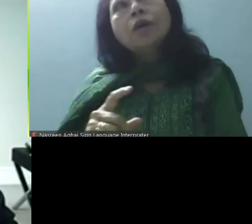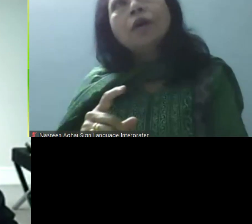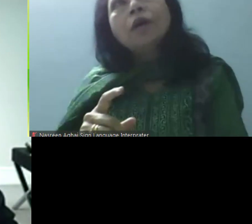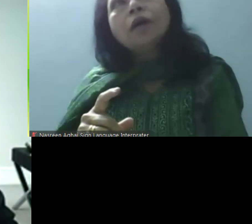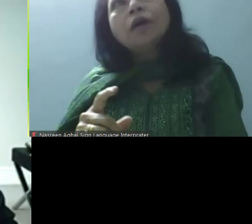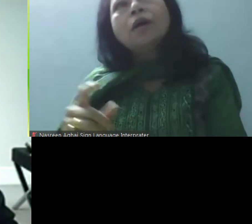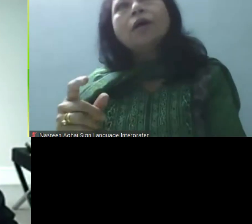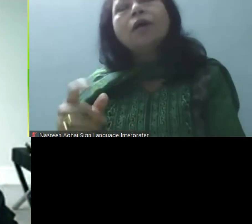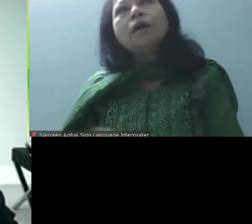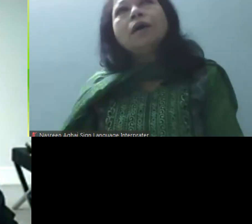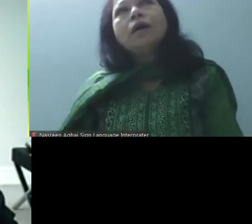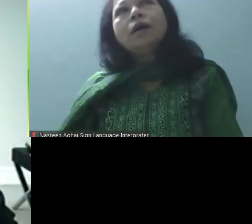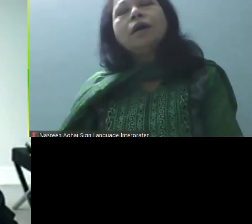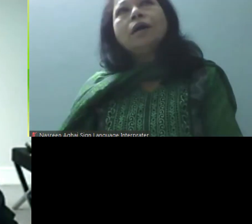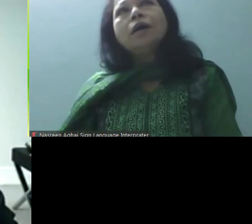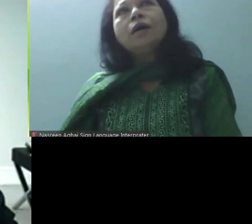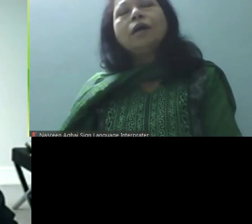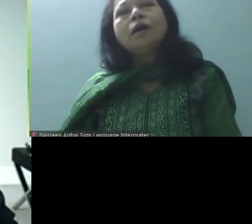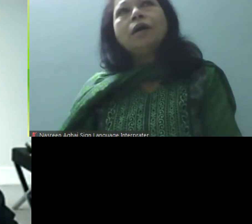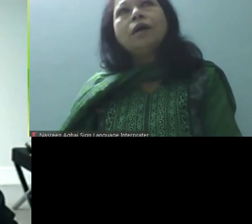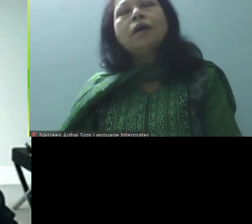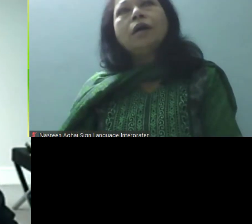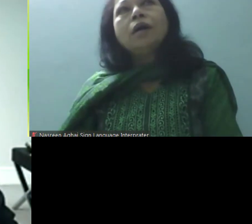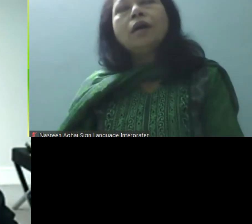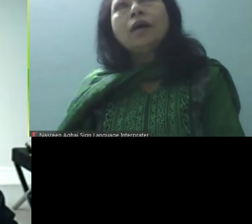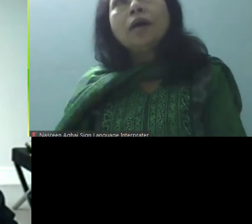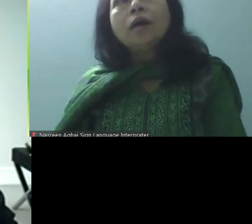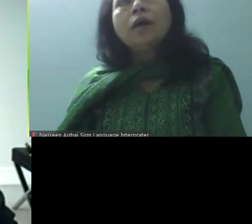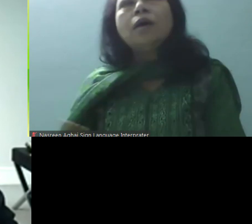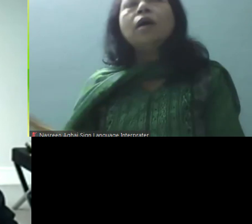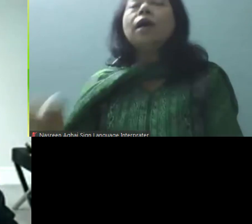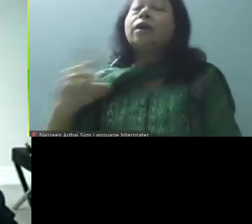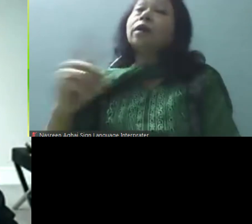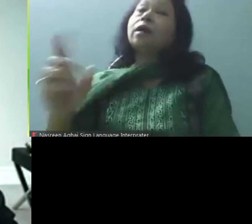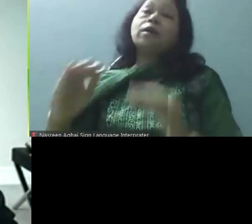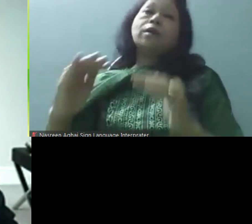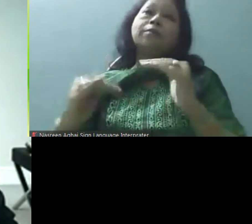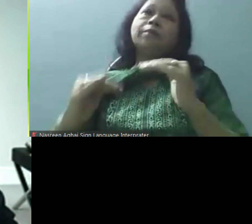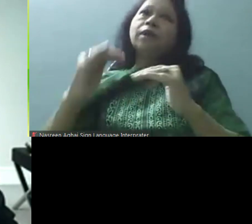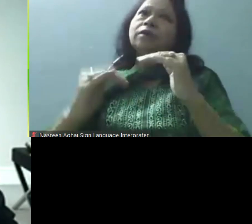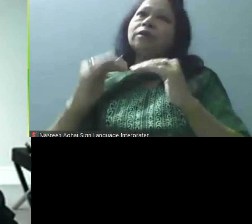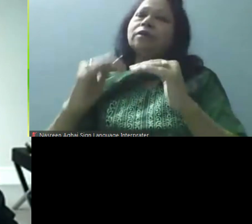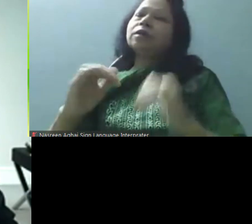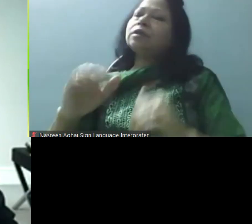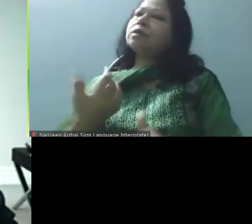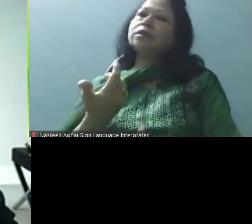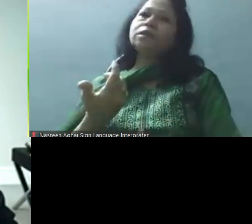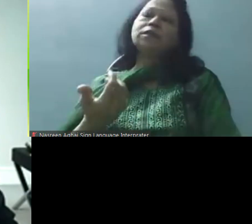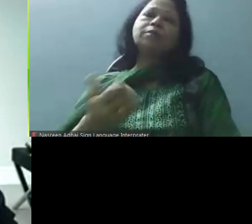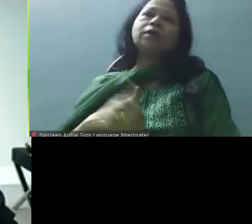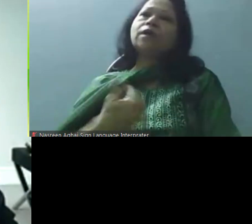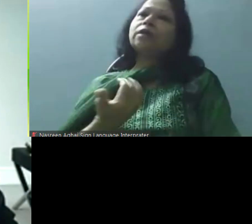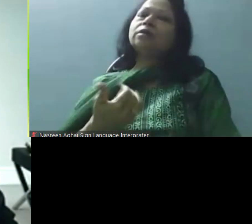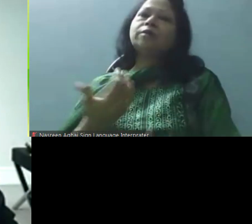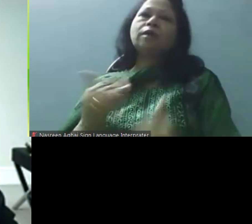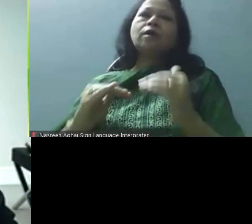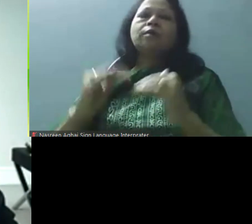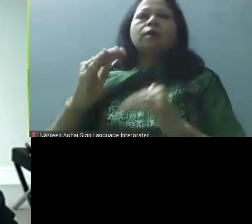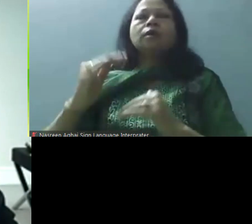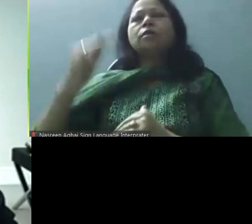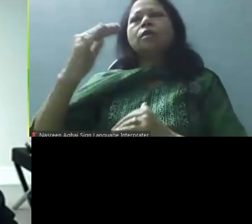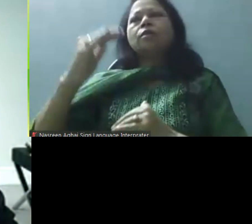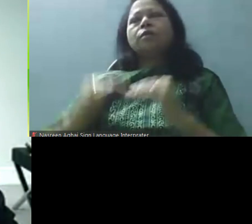and I believe everyone deserves equal opportunities, irrespective of their